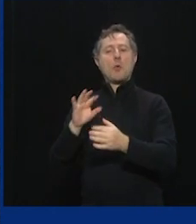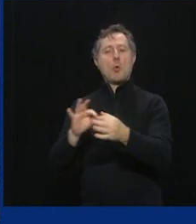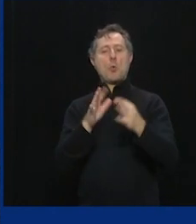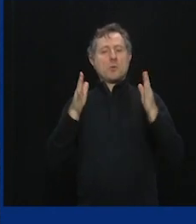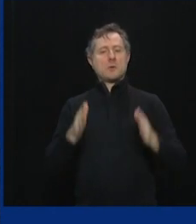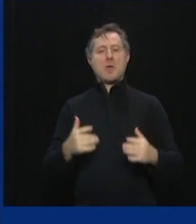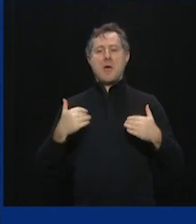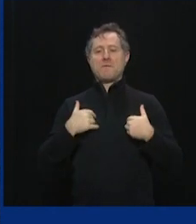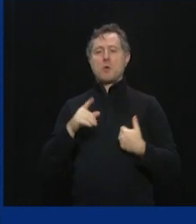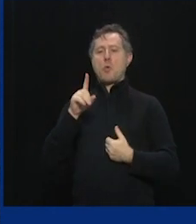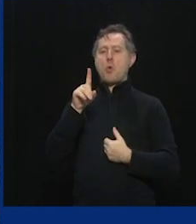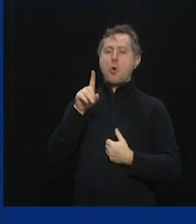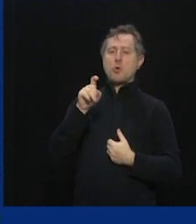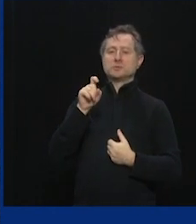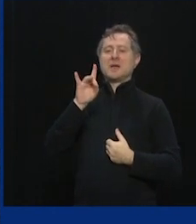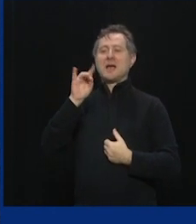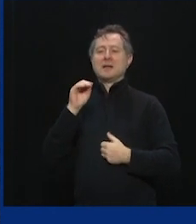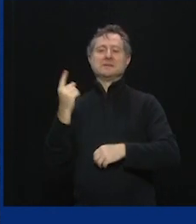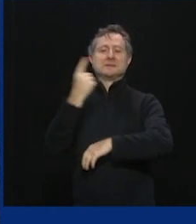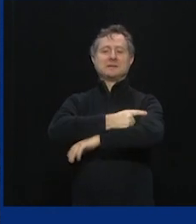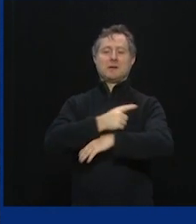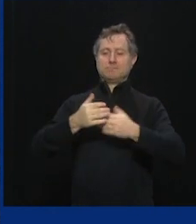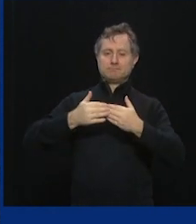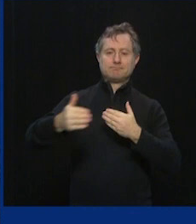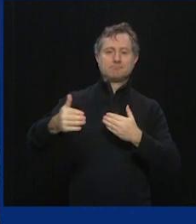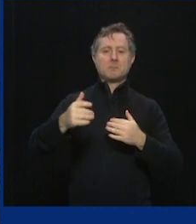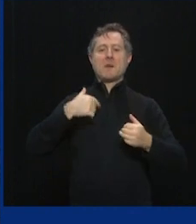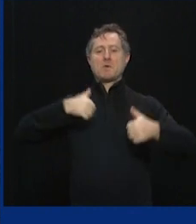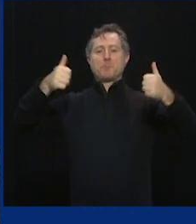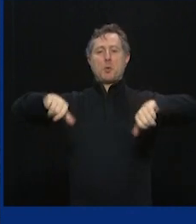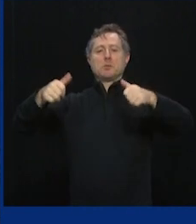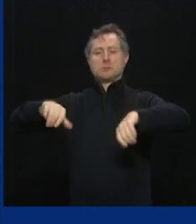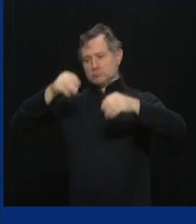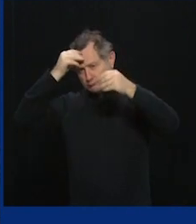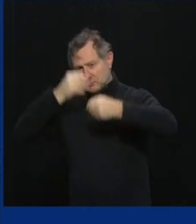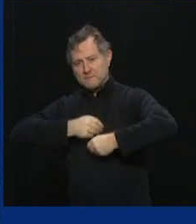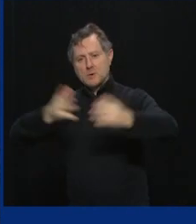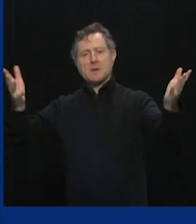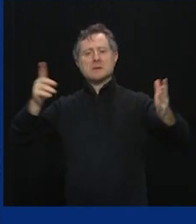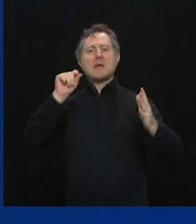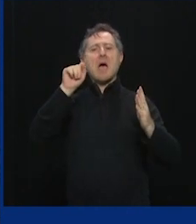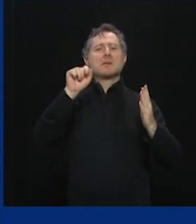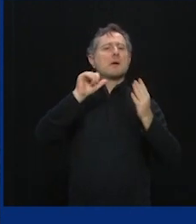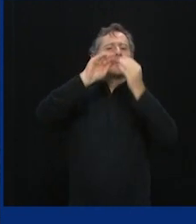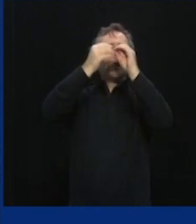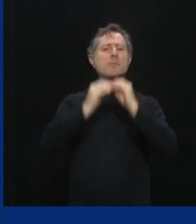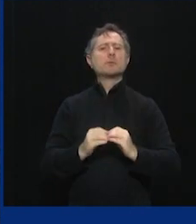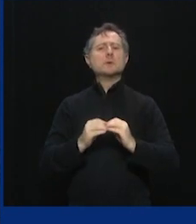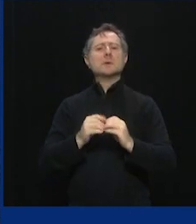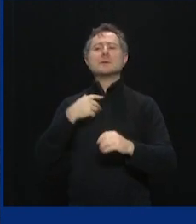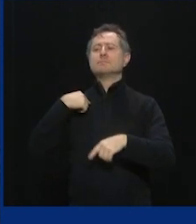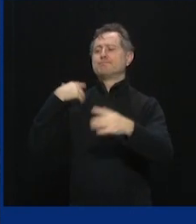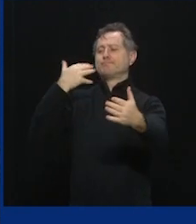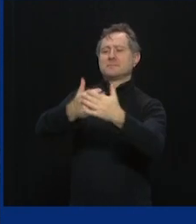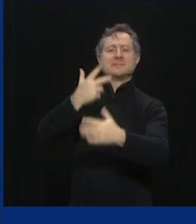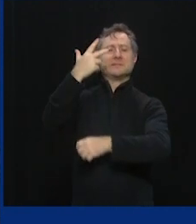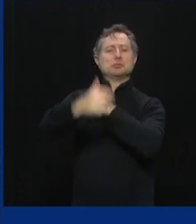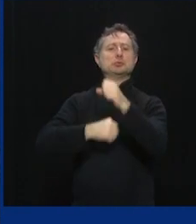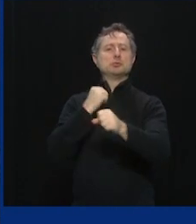much data as it possibly can and feasible in 3 years. So we're going to take a backwards look as well and make sure that data is out there.